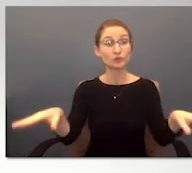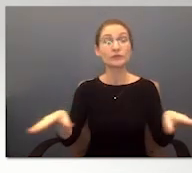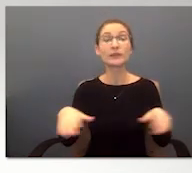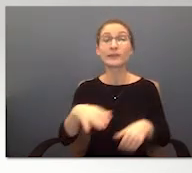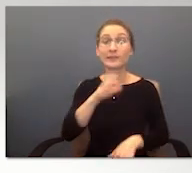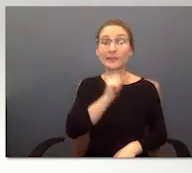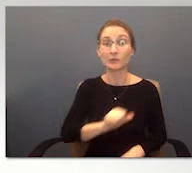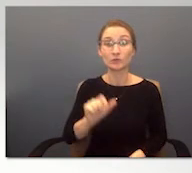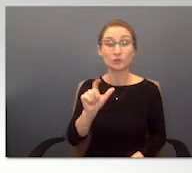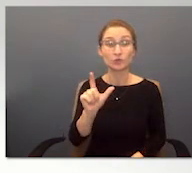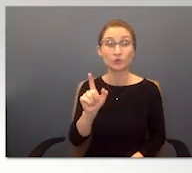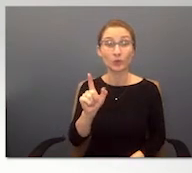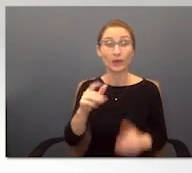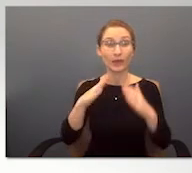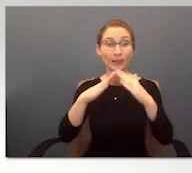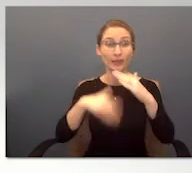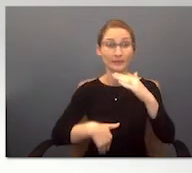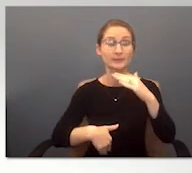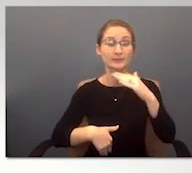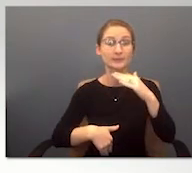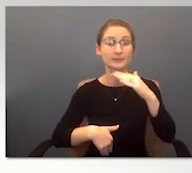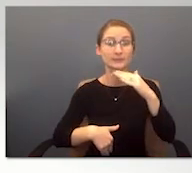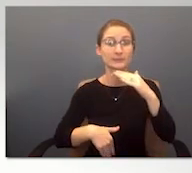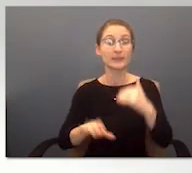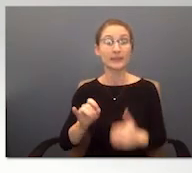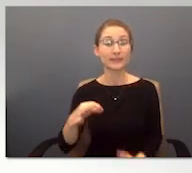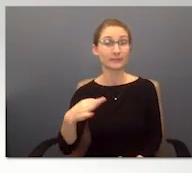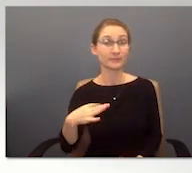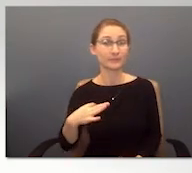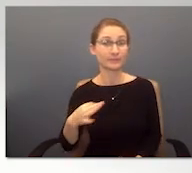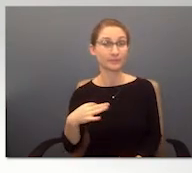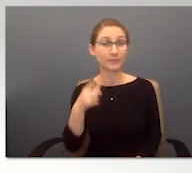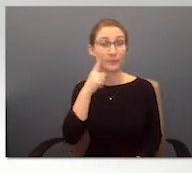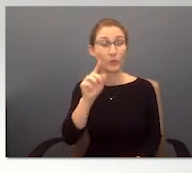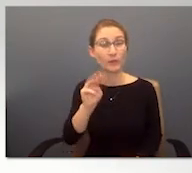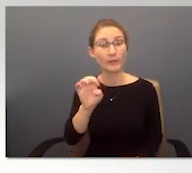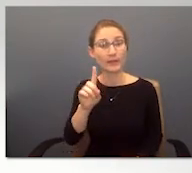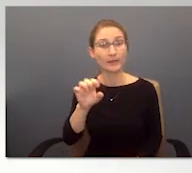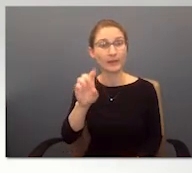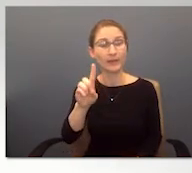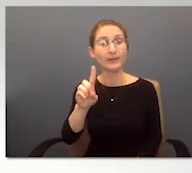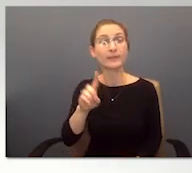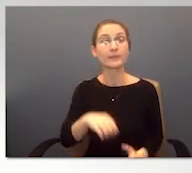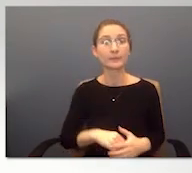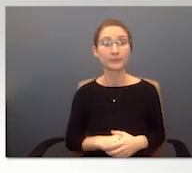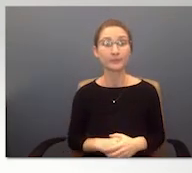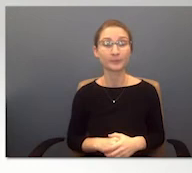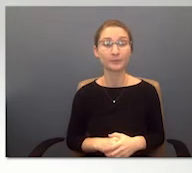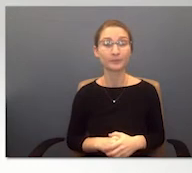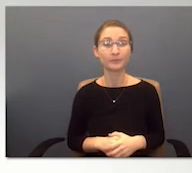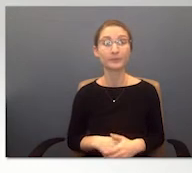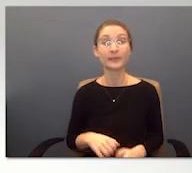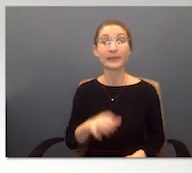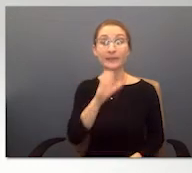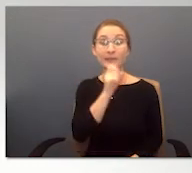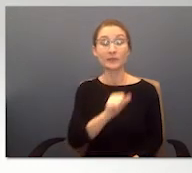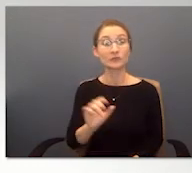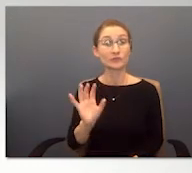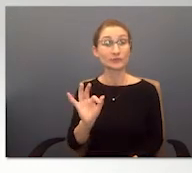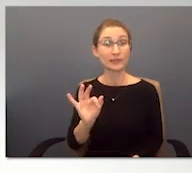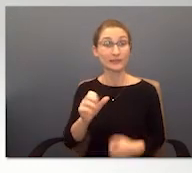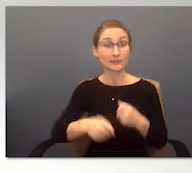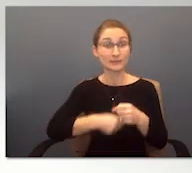youth under 21 years of age eligible for Medicaid under Title 19, 19 years of age or